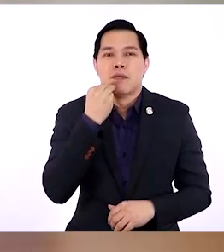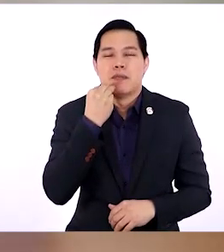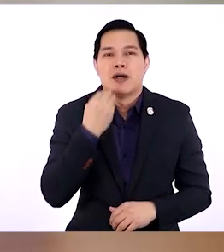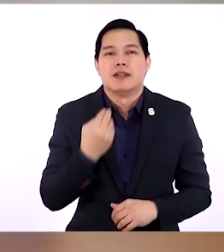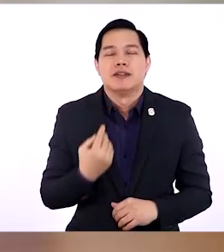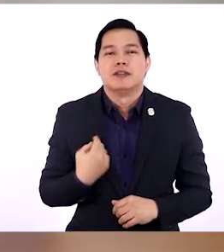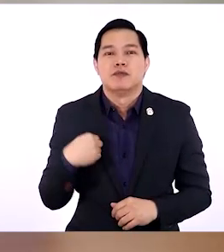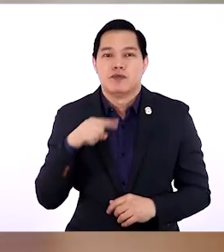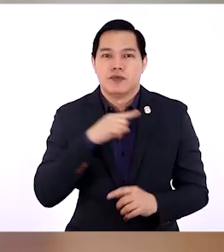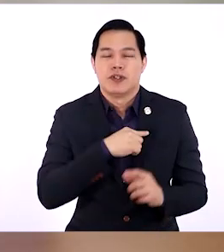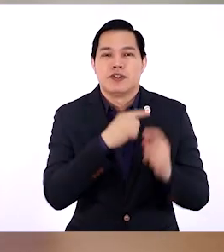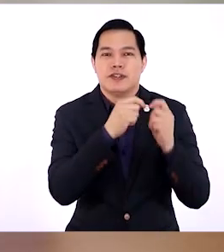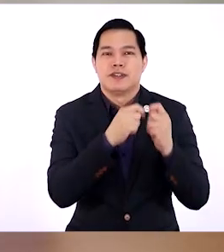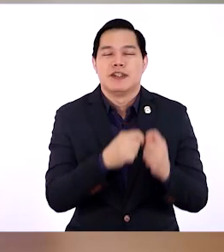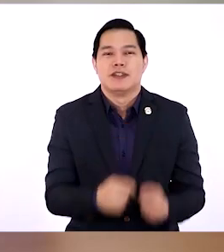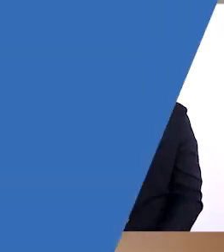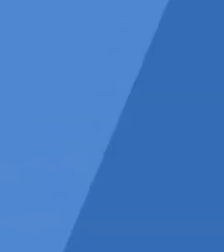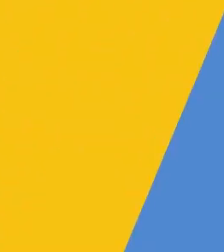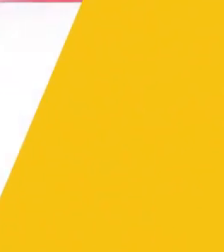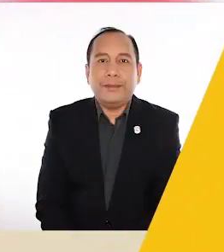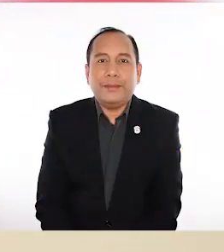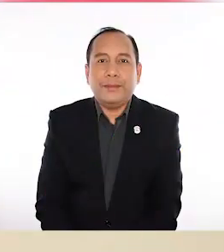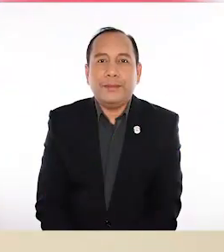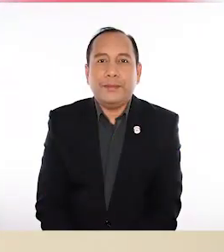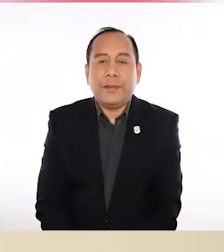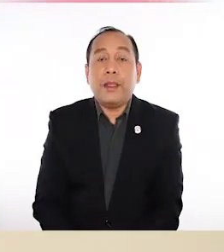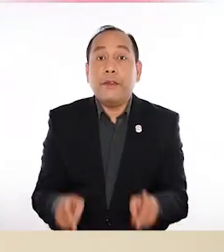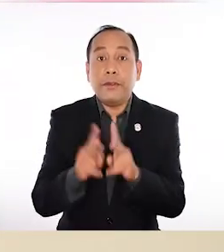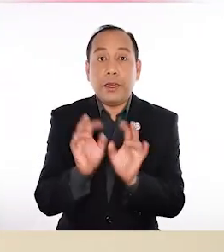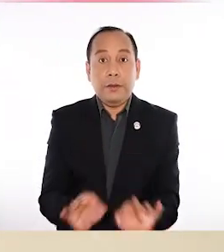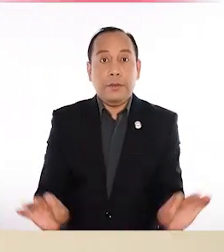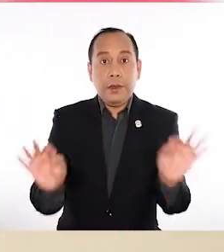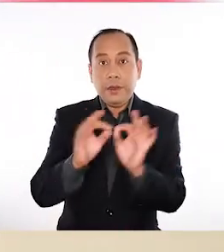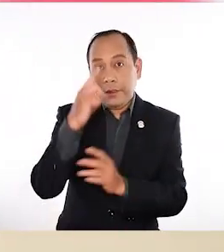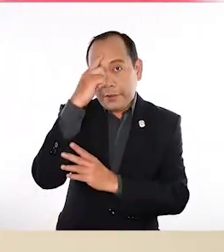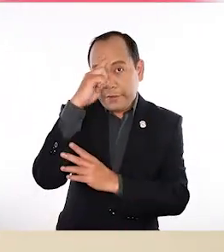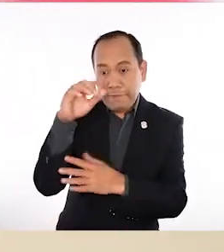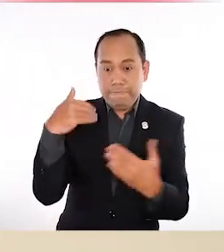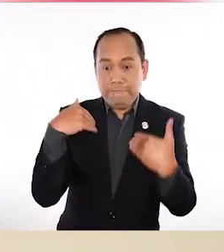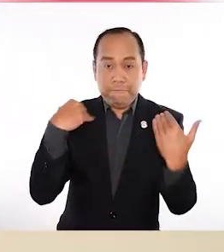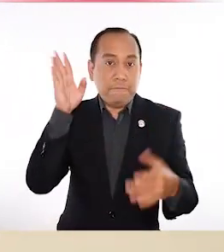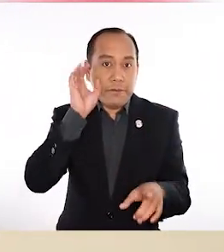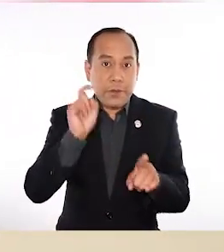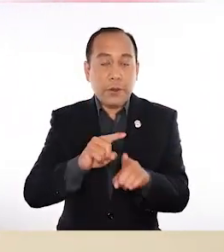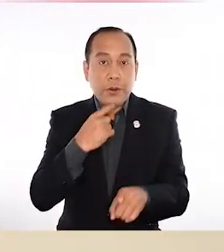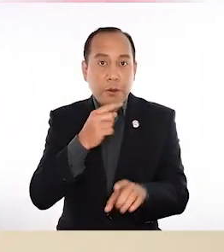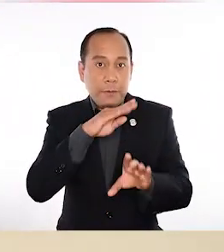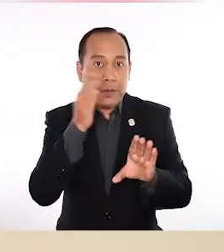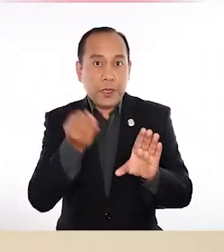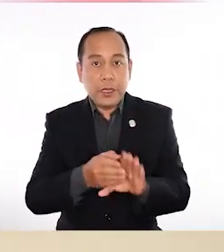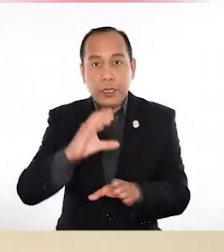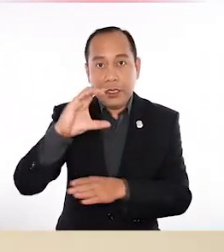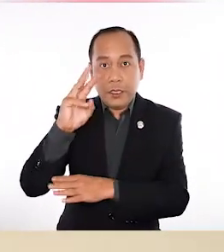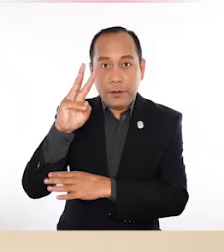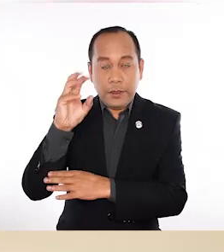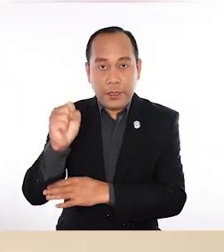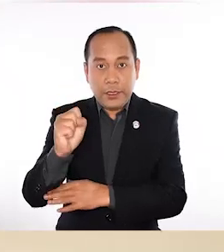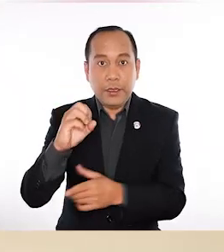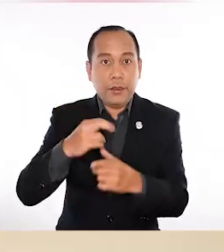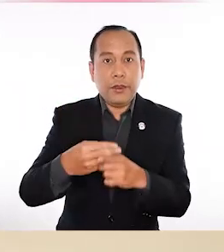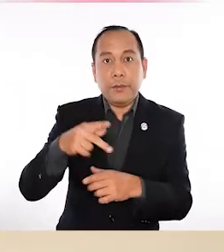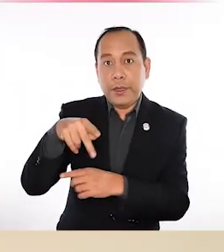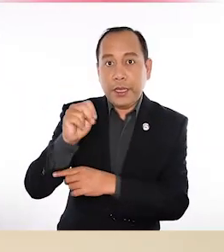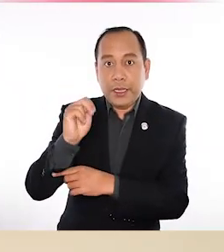Mabalik gives us further details. It is very important for the young brethren who belongs to CWS or Pagsamba